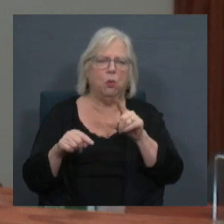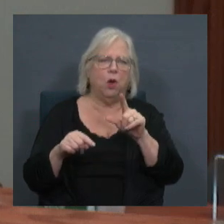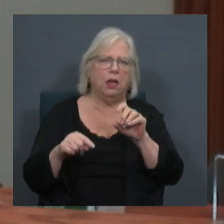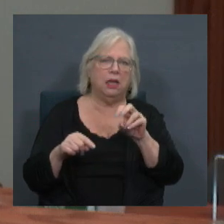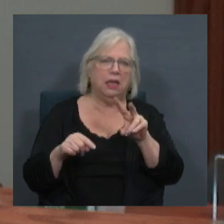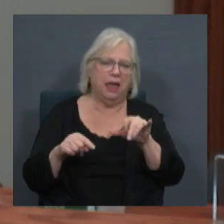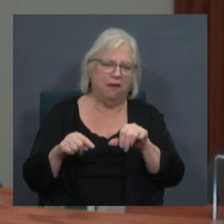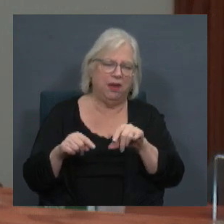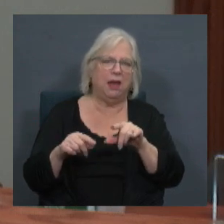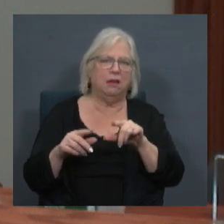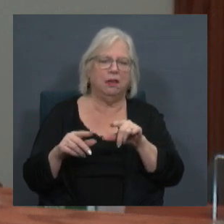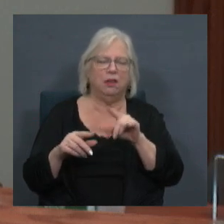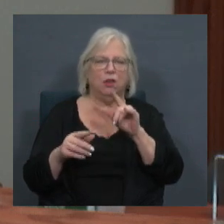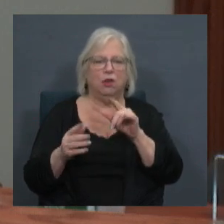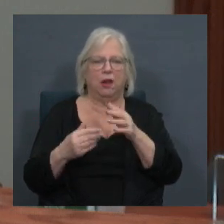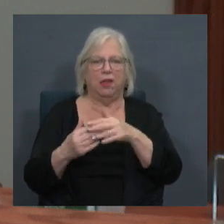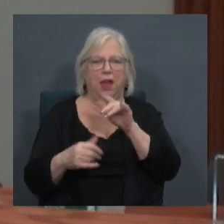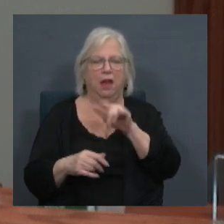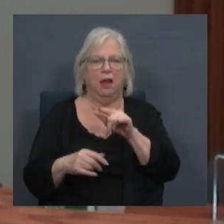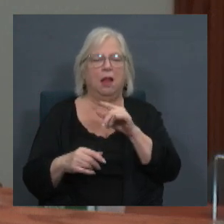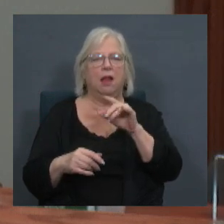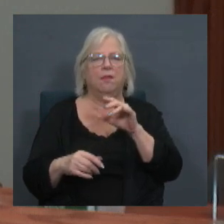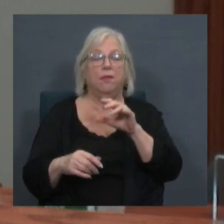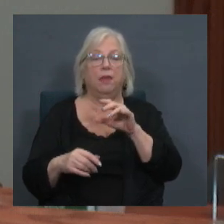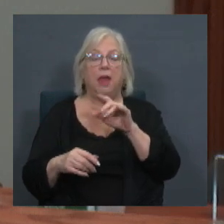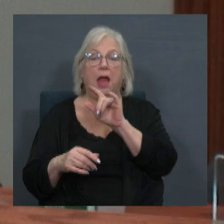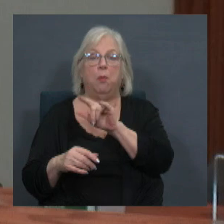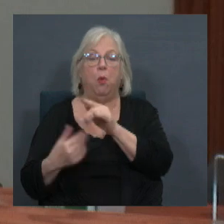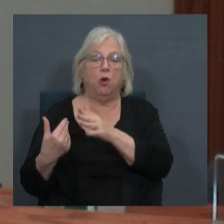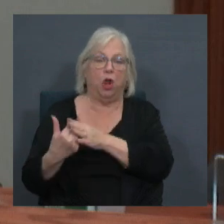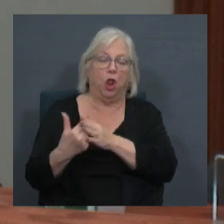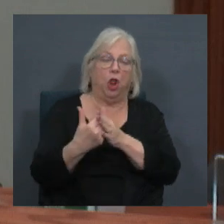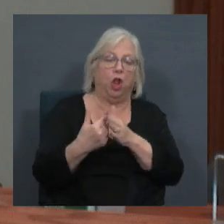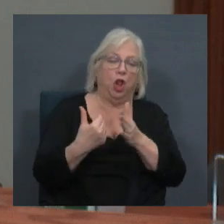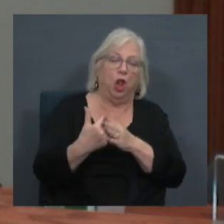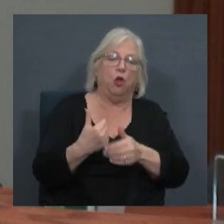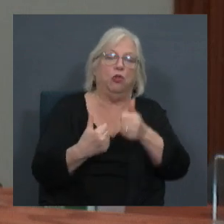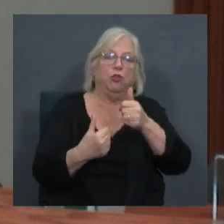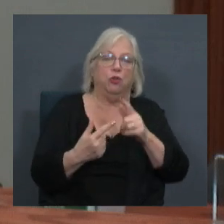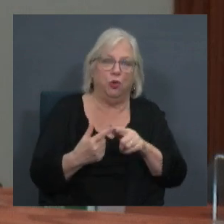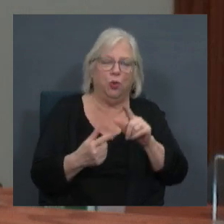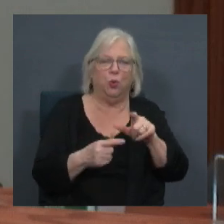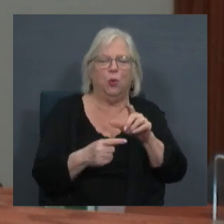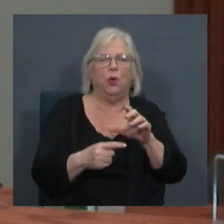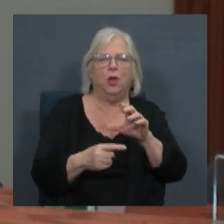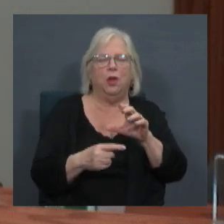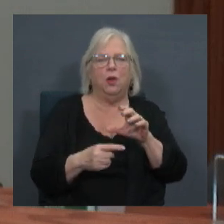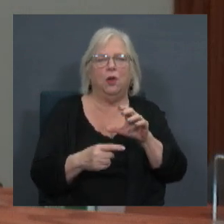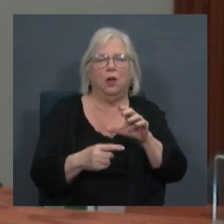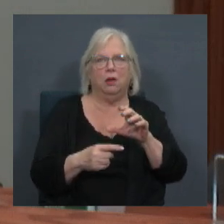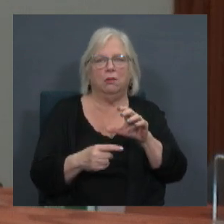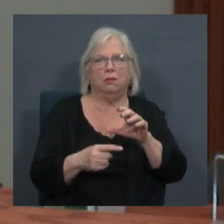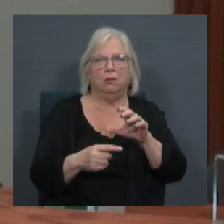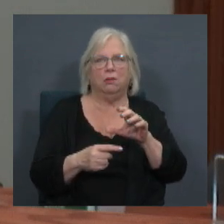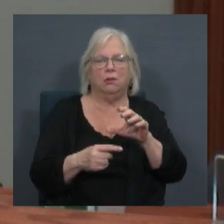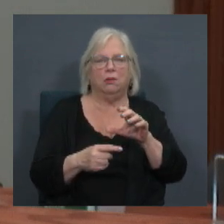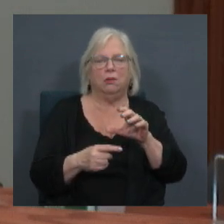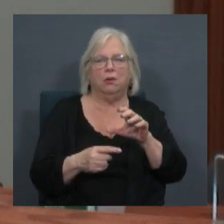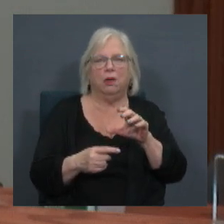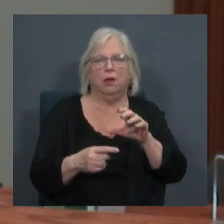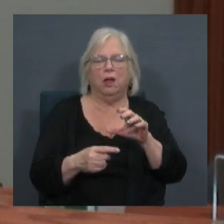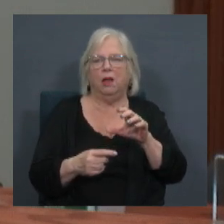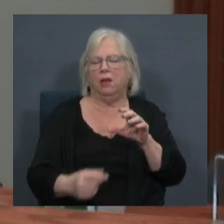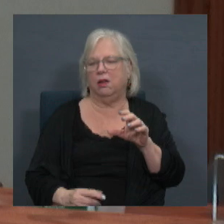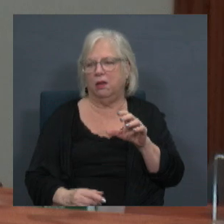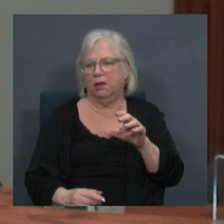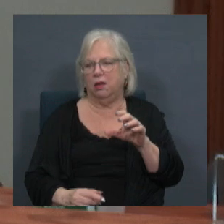airport. The airport is closer to the Clinton Library than City Hall is. That's correct. And it's